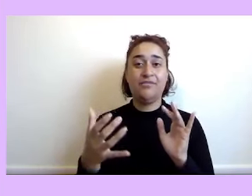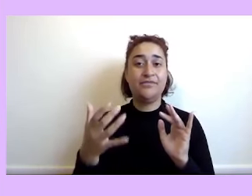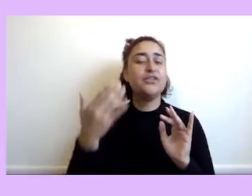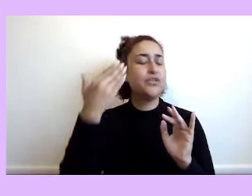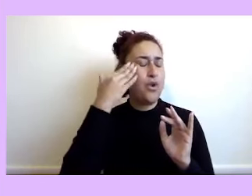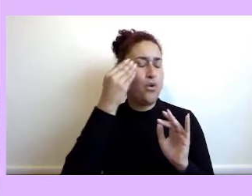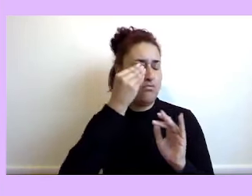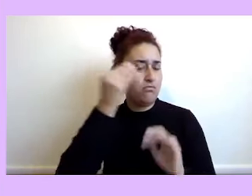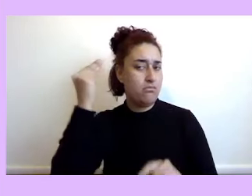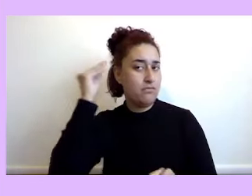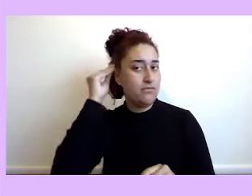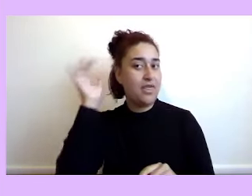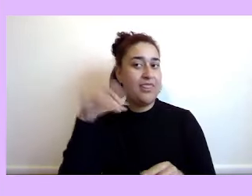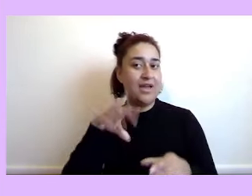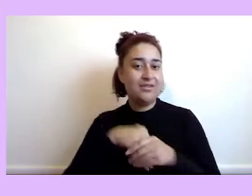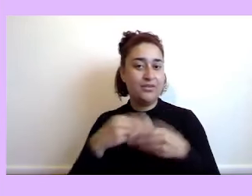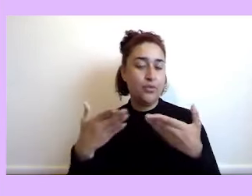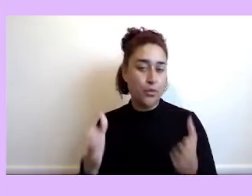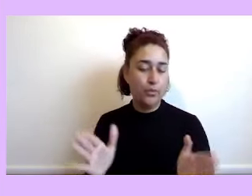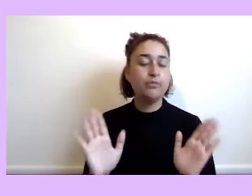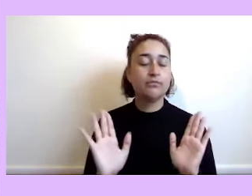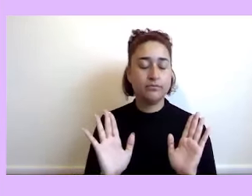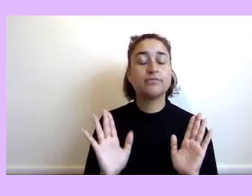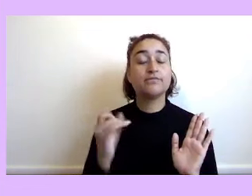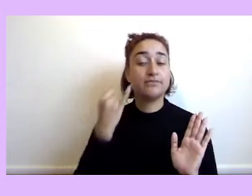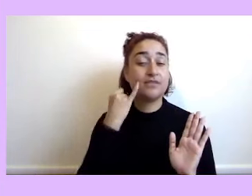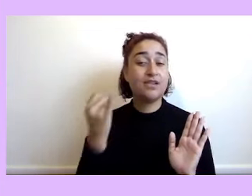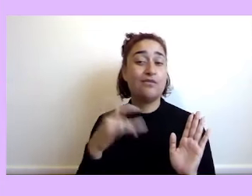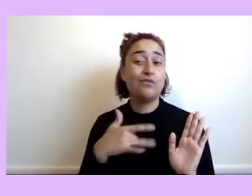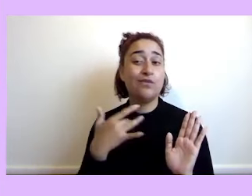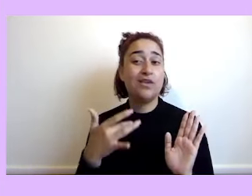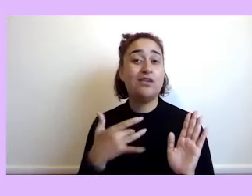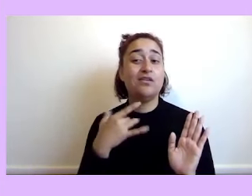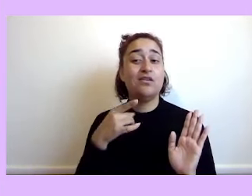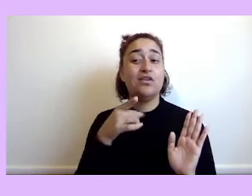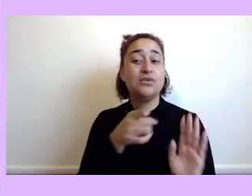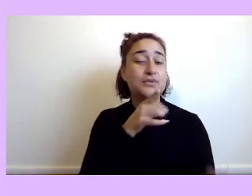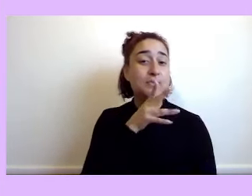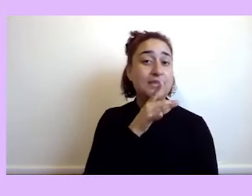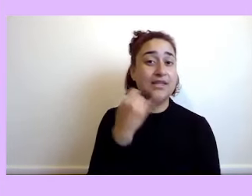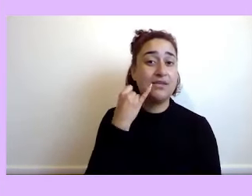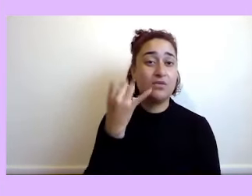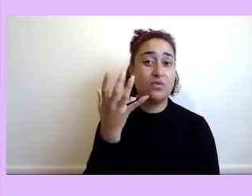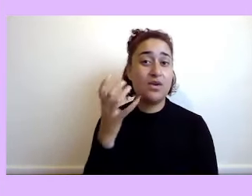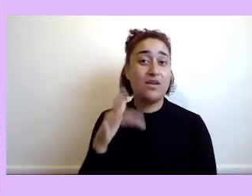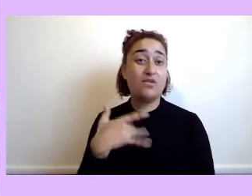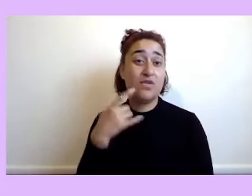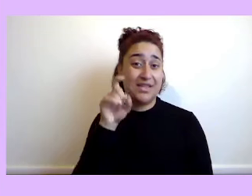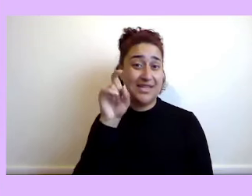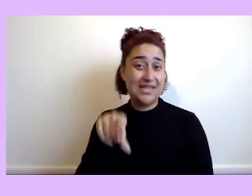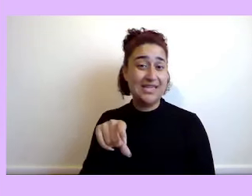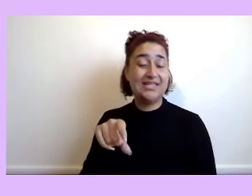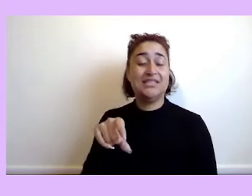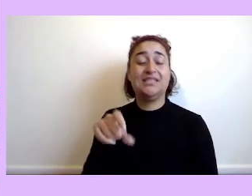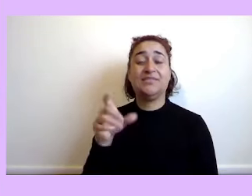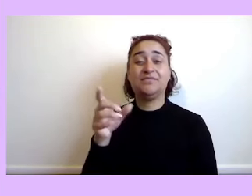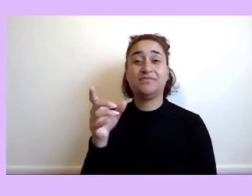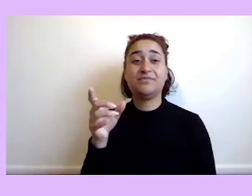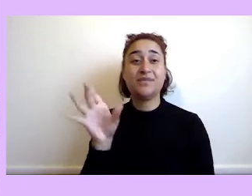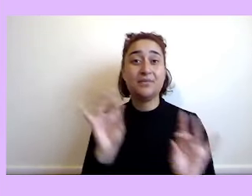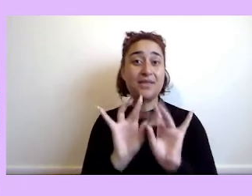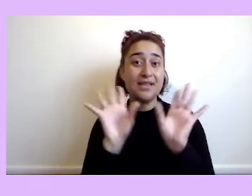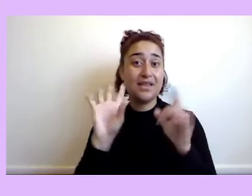is also in the room. So if you feel, as you're speaking, if you feel a need to kind of like be clear about